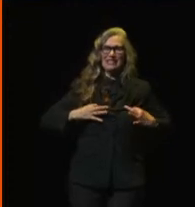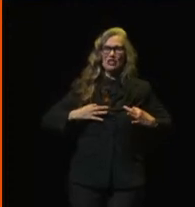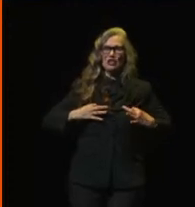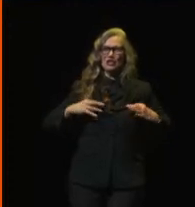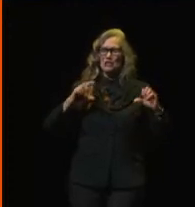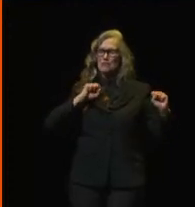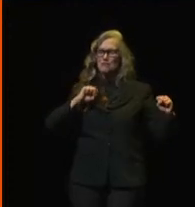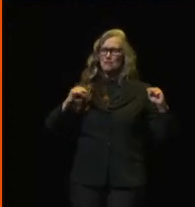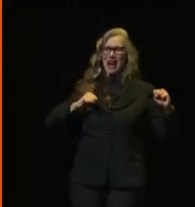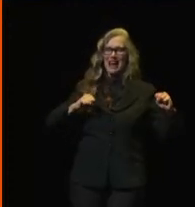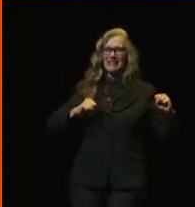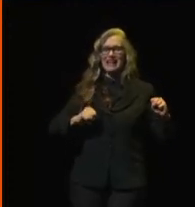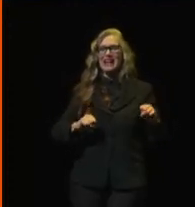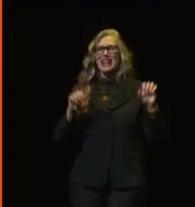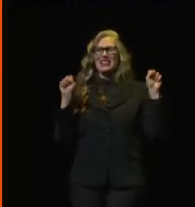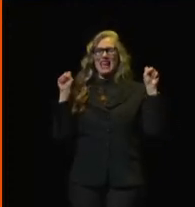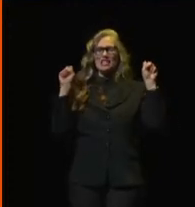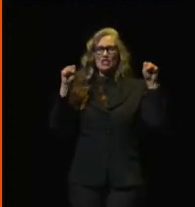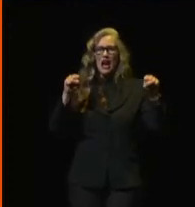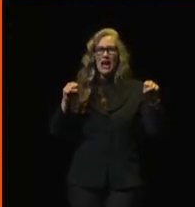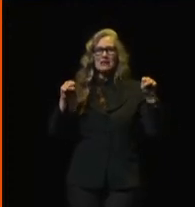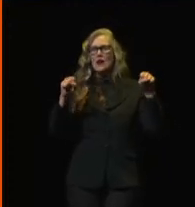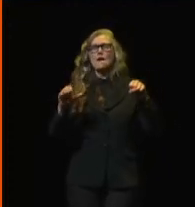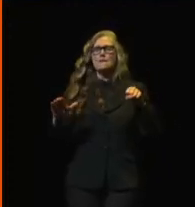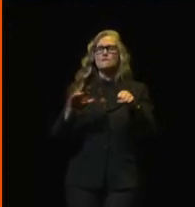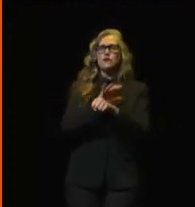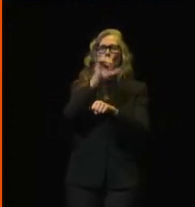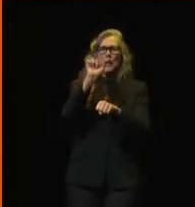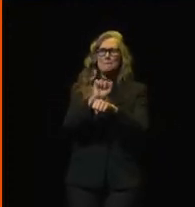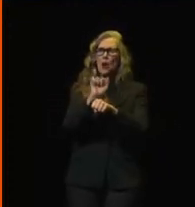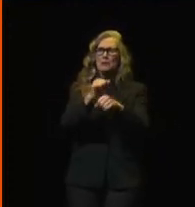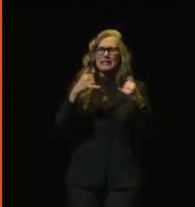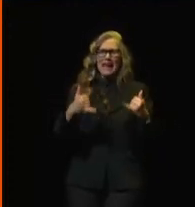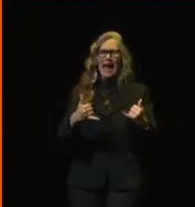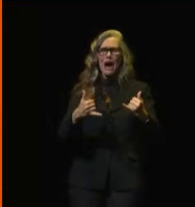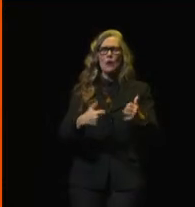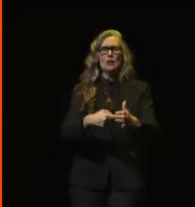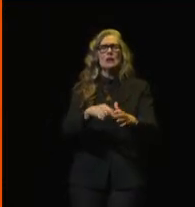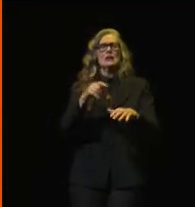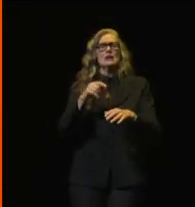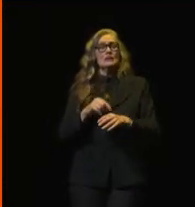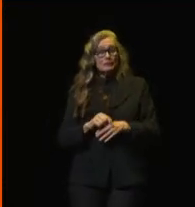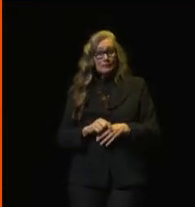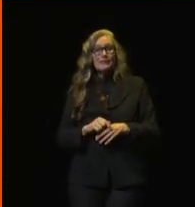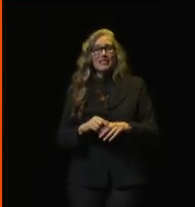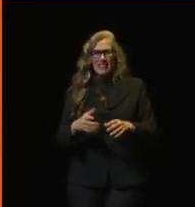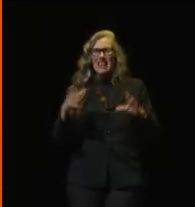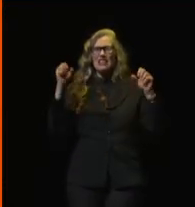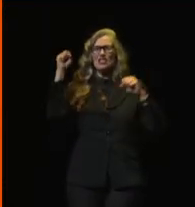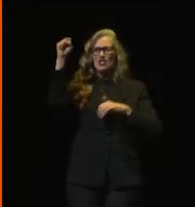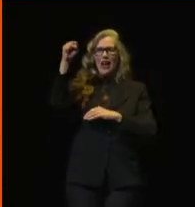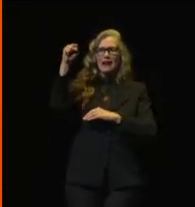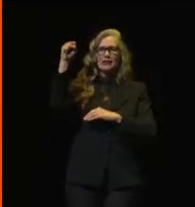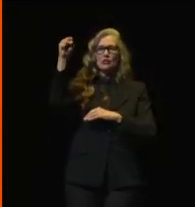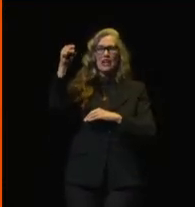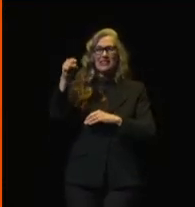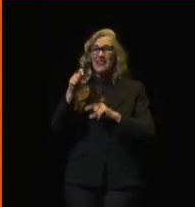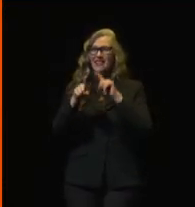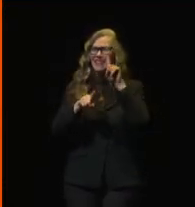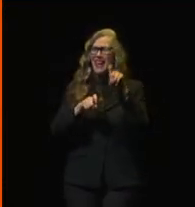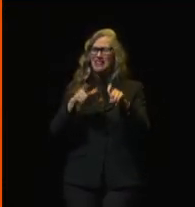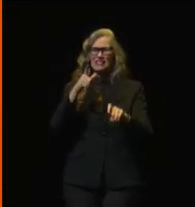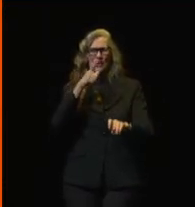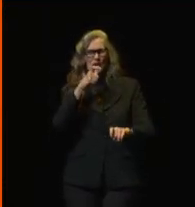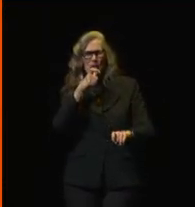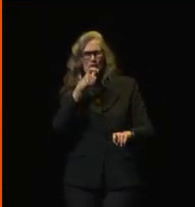they chanted, "Full employment now, full employment now." They asked uncomfortable questions like, "Who